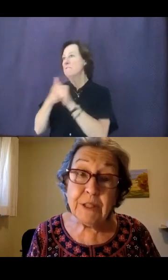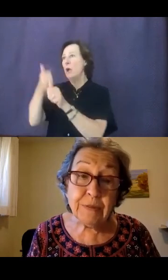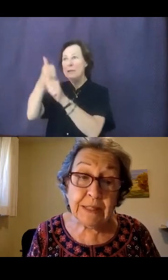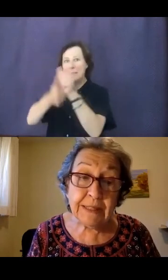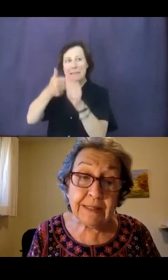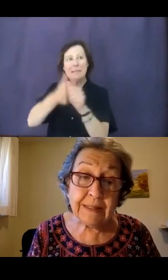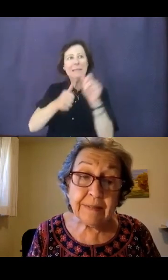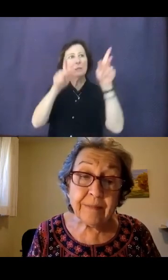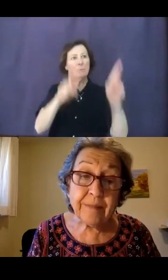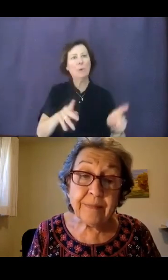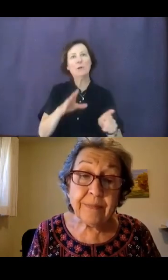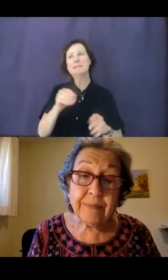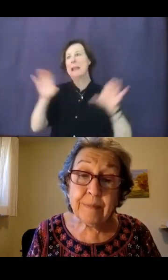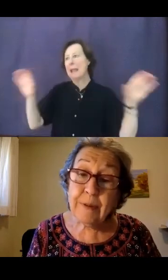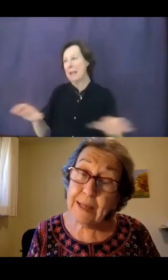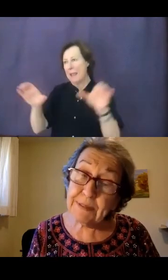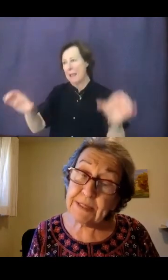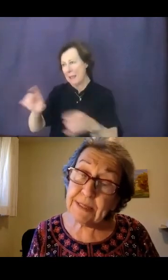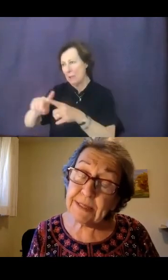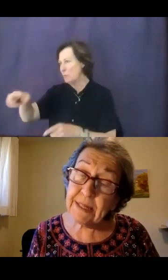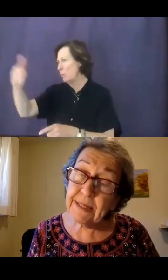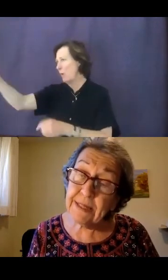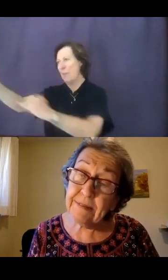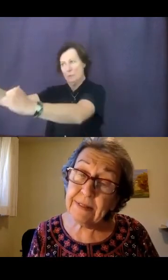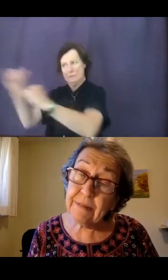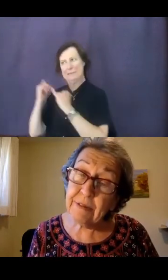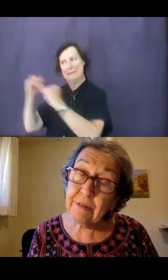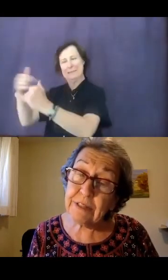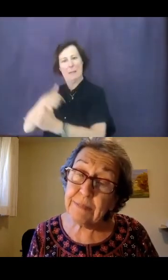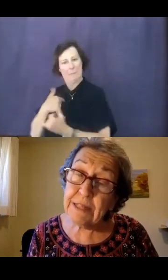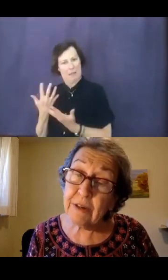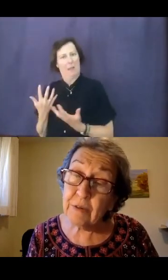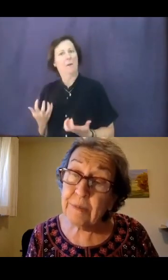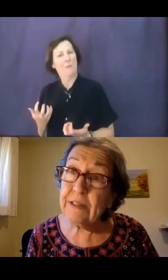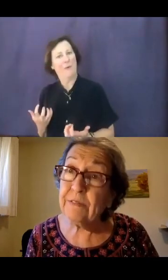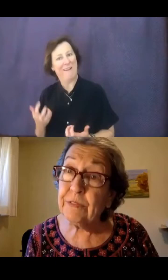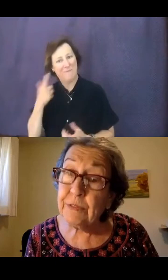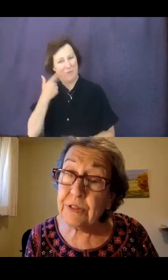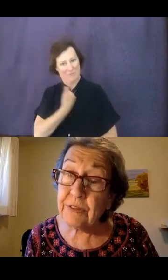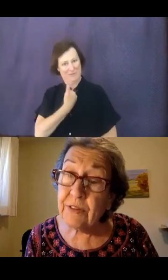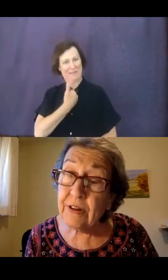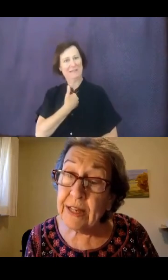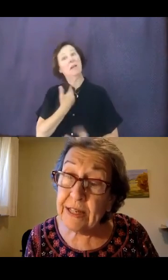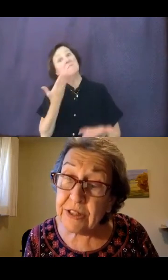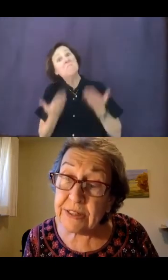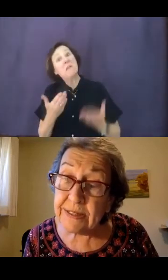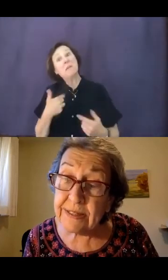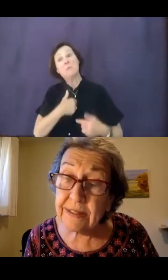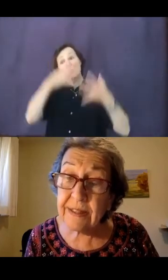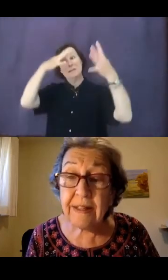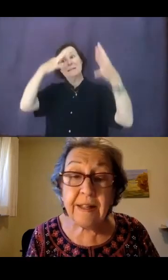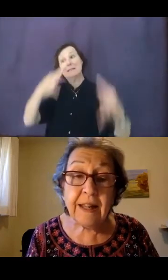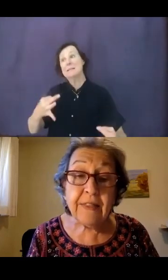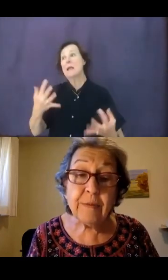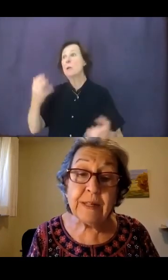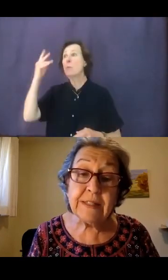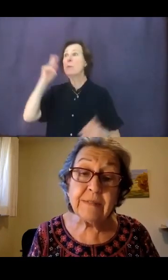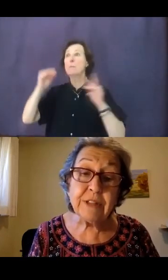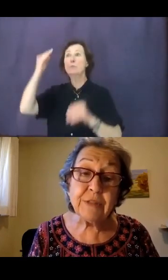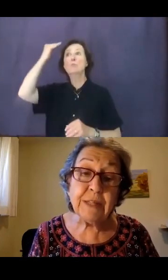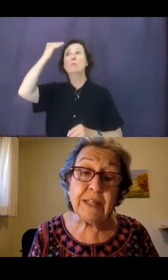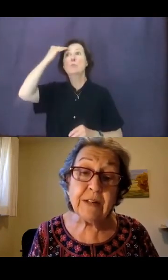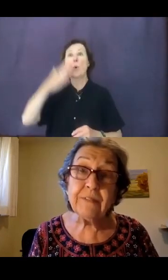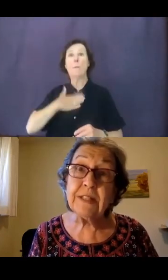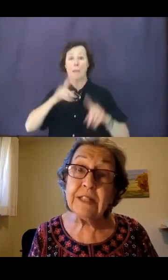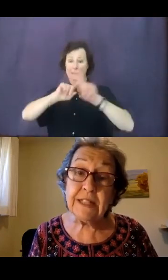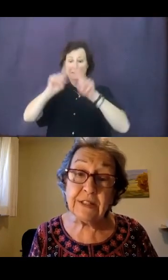be treated. Perhaps deciding that we want to be known by the fruits of our actions and the ways in which